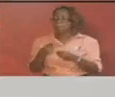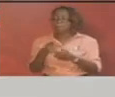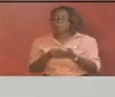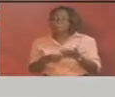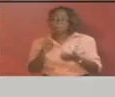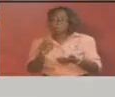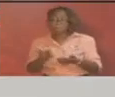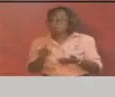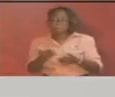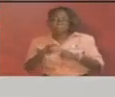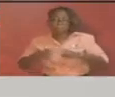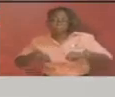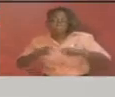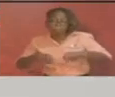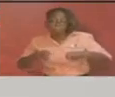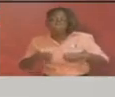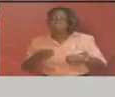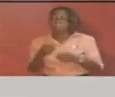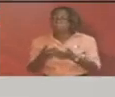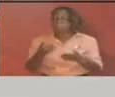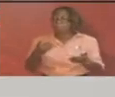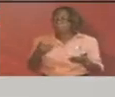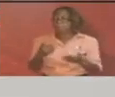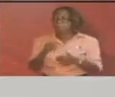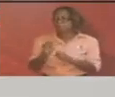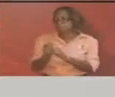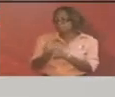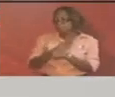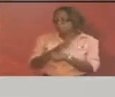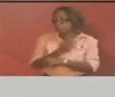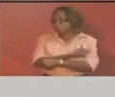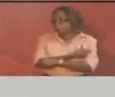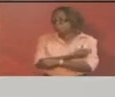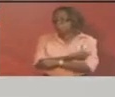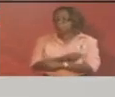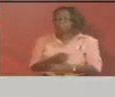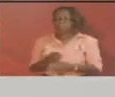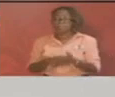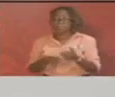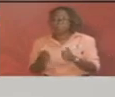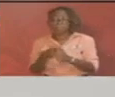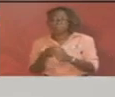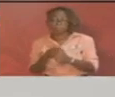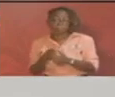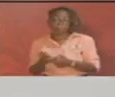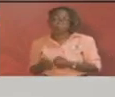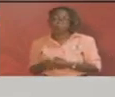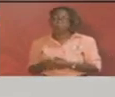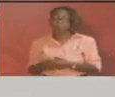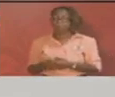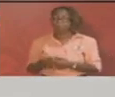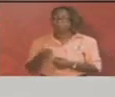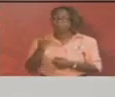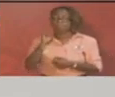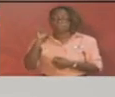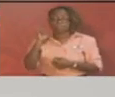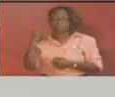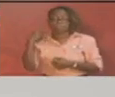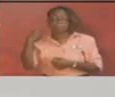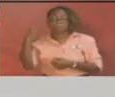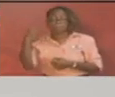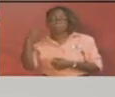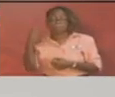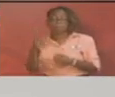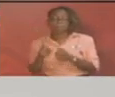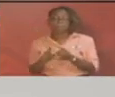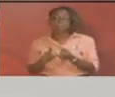So what we do is you take your blood pressure, you will check your diascan, which is your blood glucose level, and we will